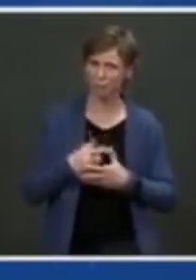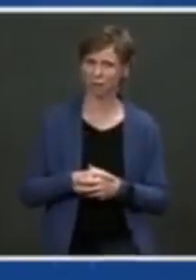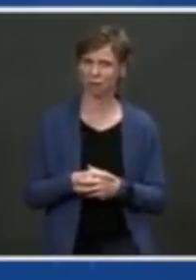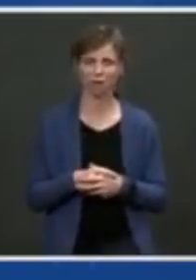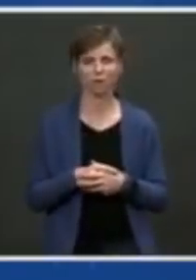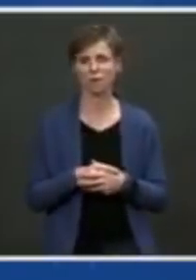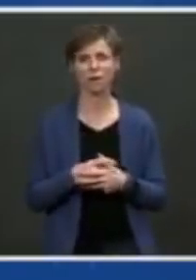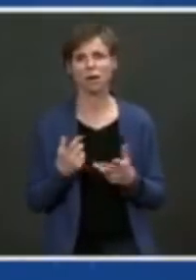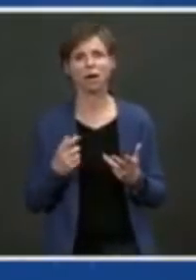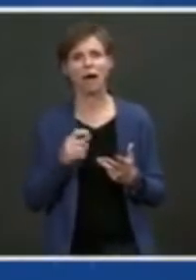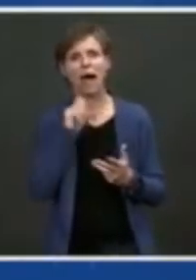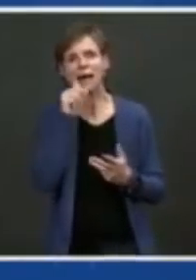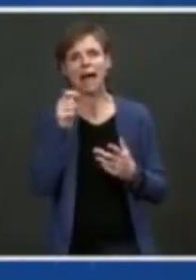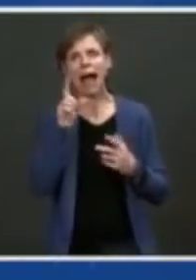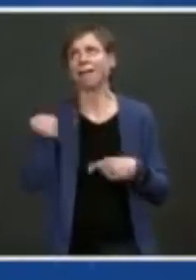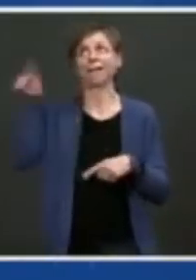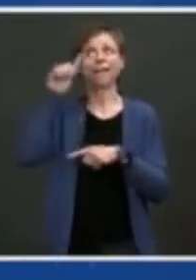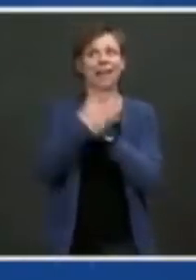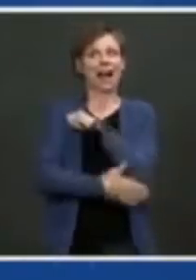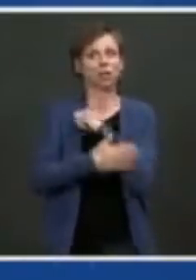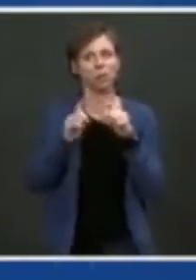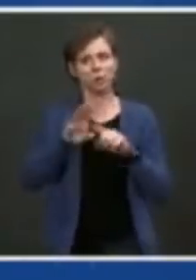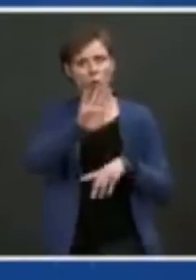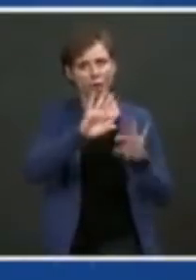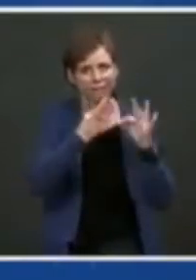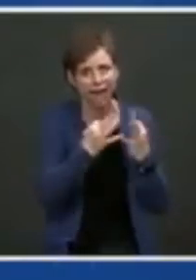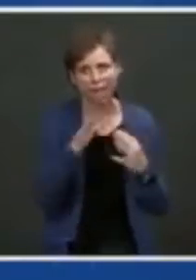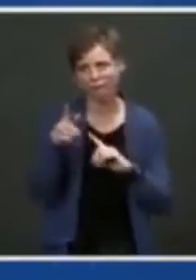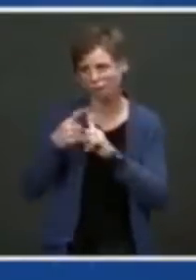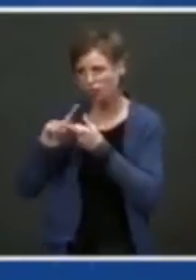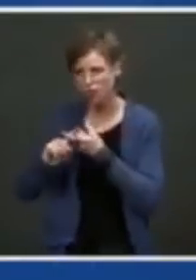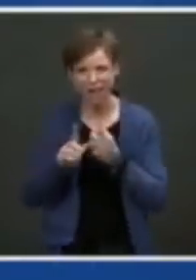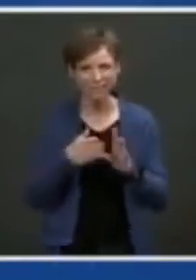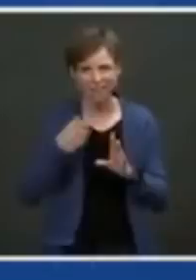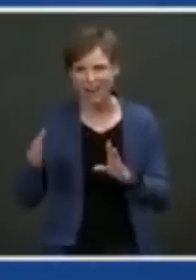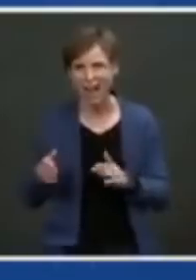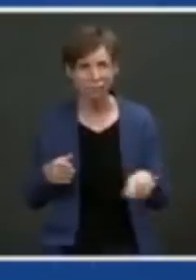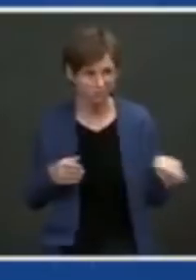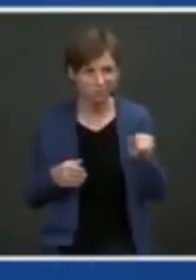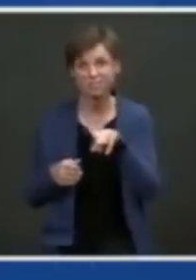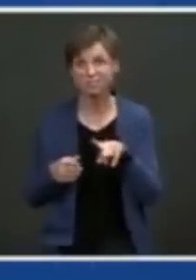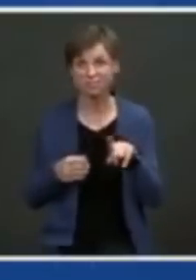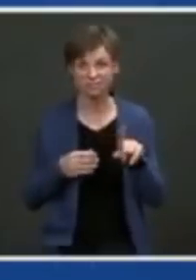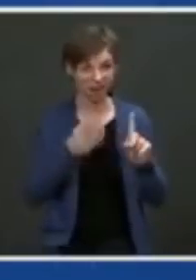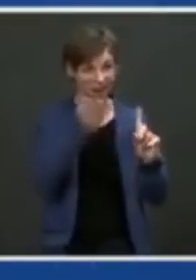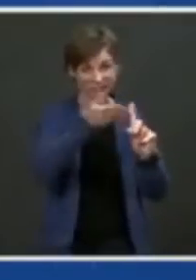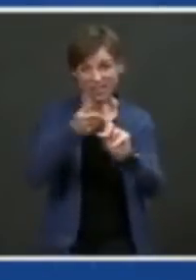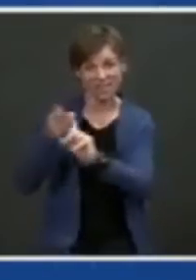just the country, but your family, your friends, your neighbors. Get them vaccinated as well.